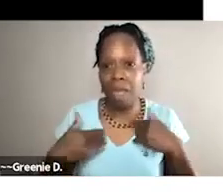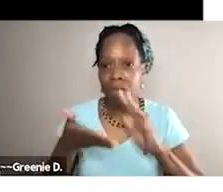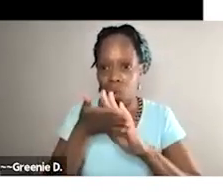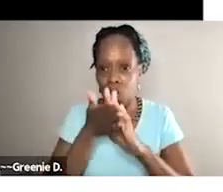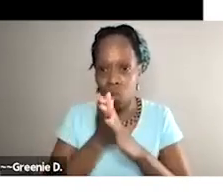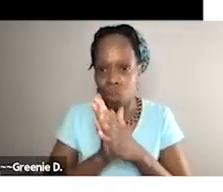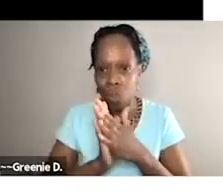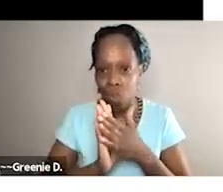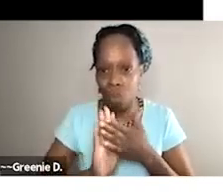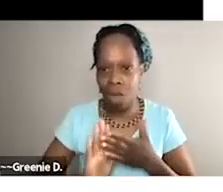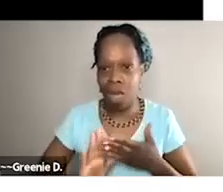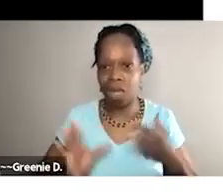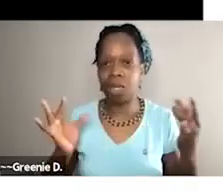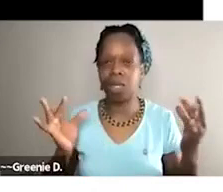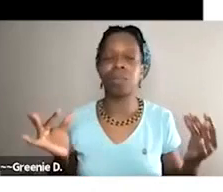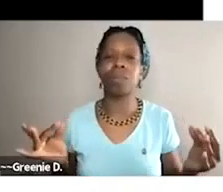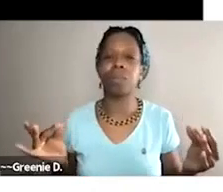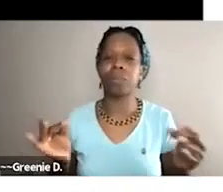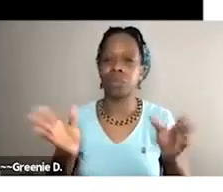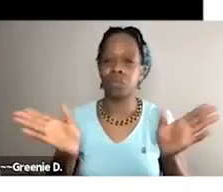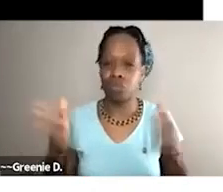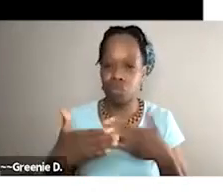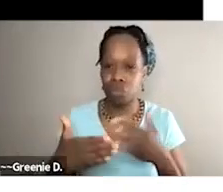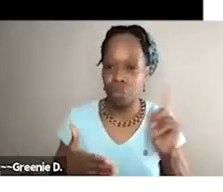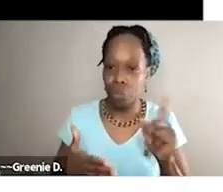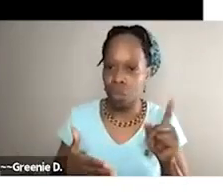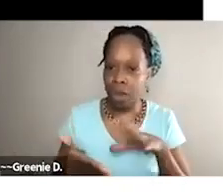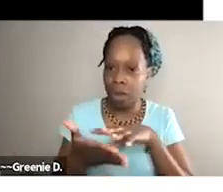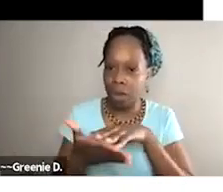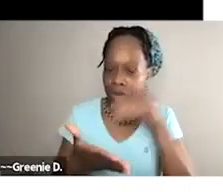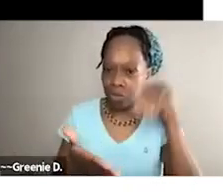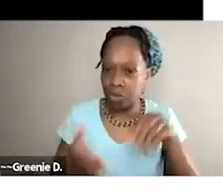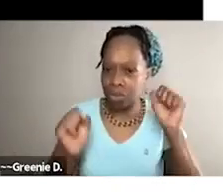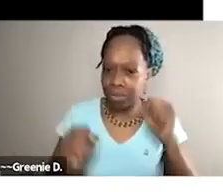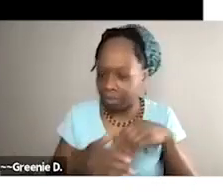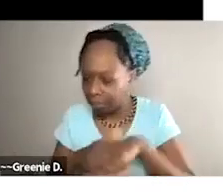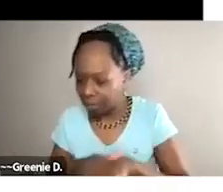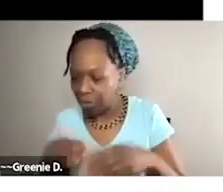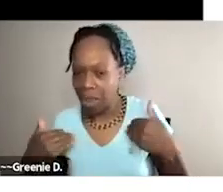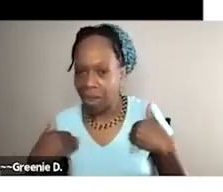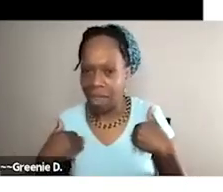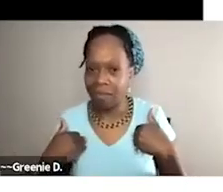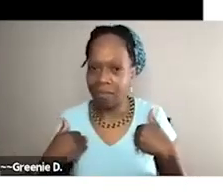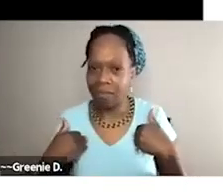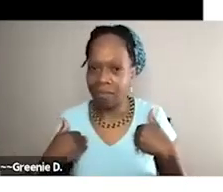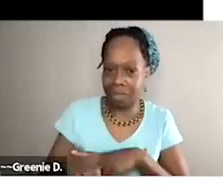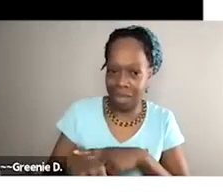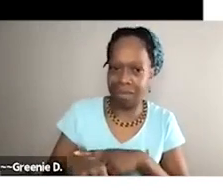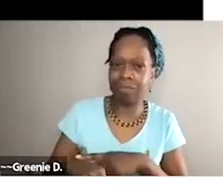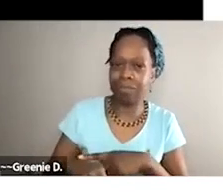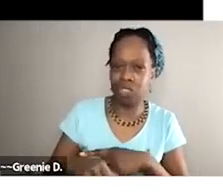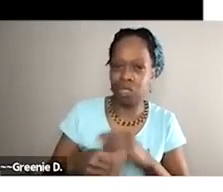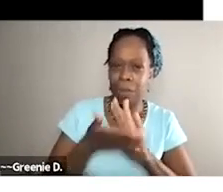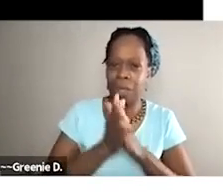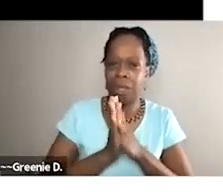all benefit from and something that we need to make sure is a priority, both within the building and spaces that we're creating